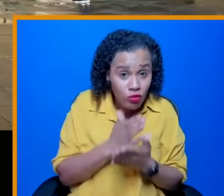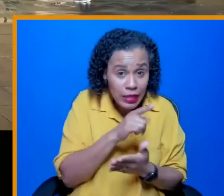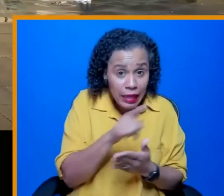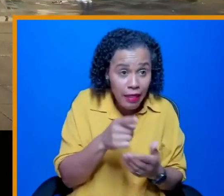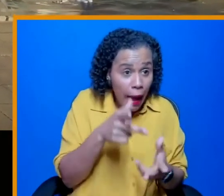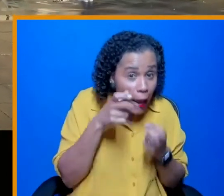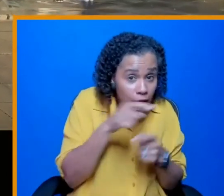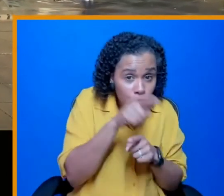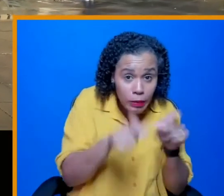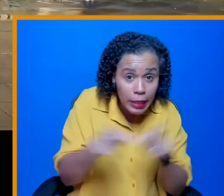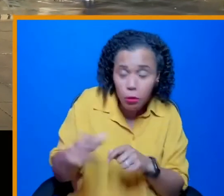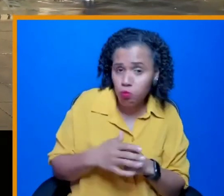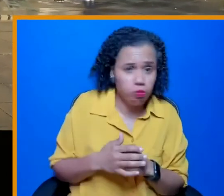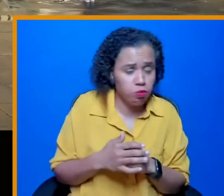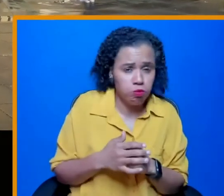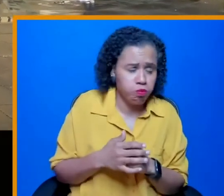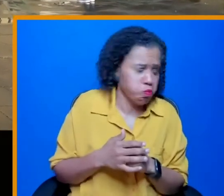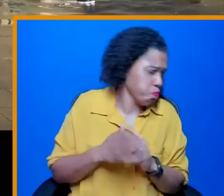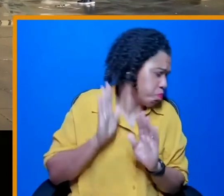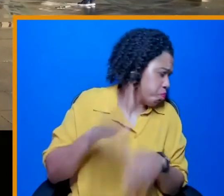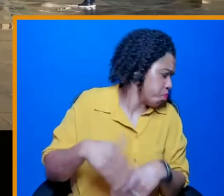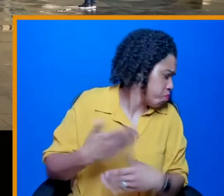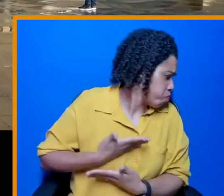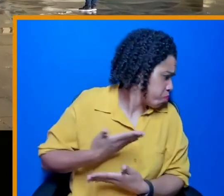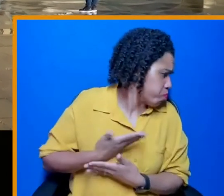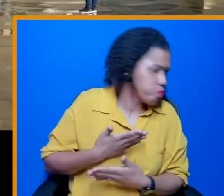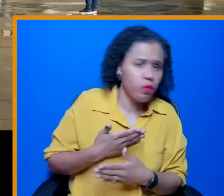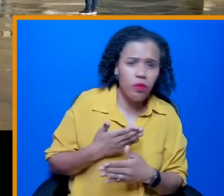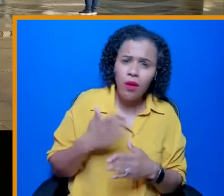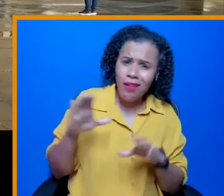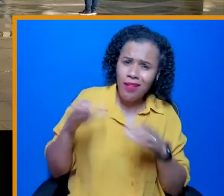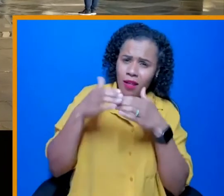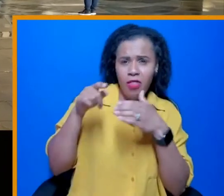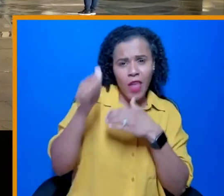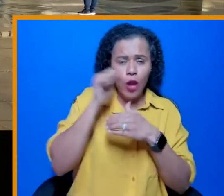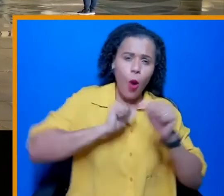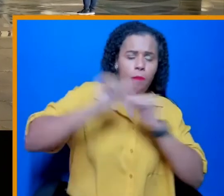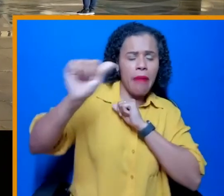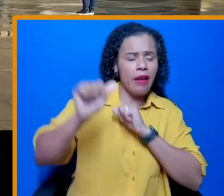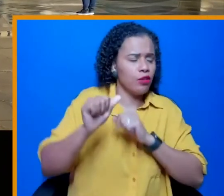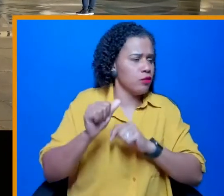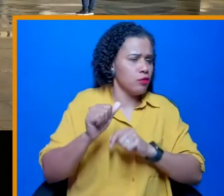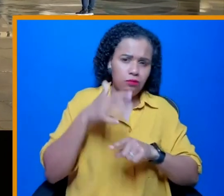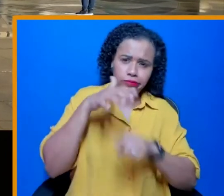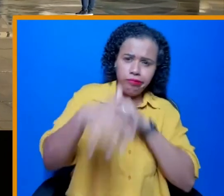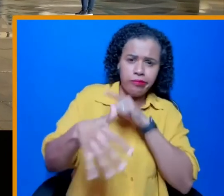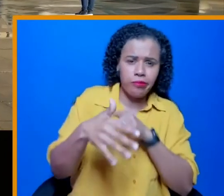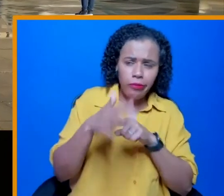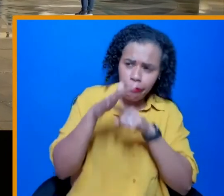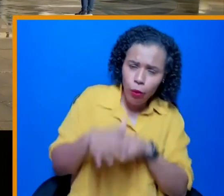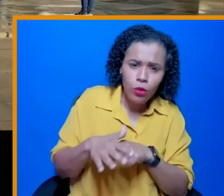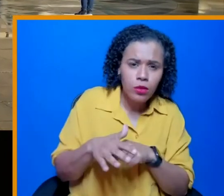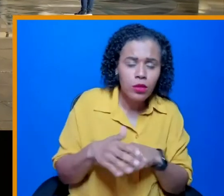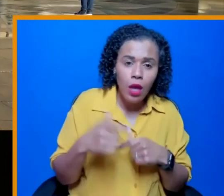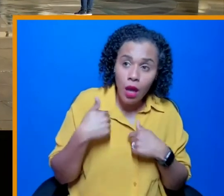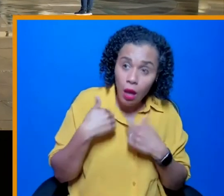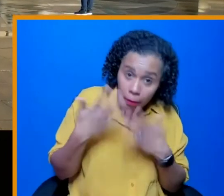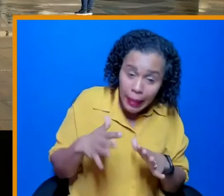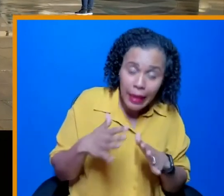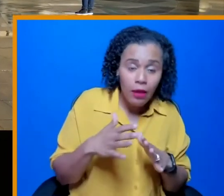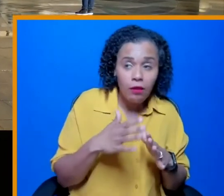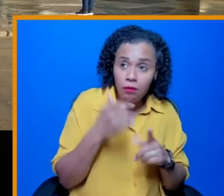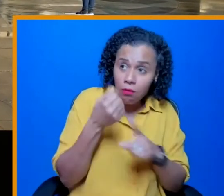have this attitude that they know best. And don't matter how many times we came outside this town hall to hand in petitions and hold